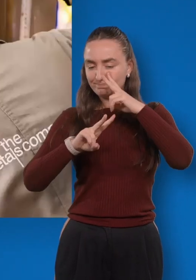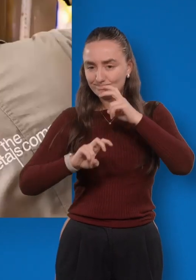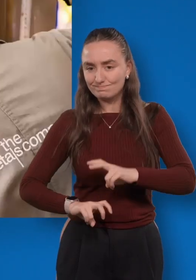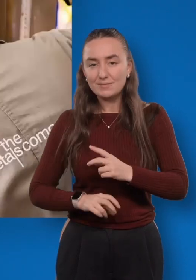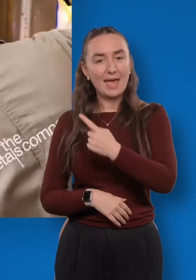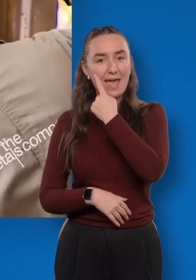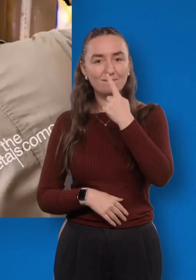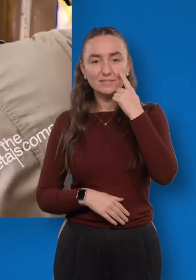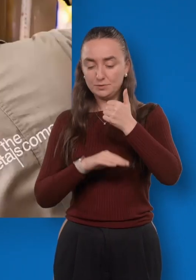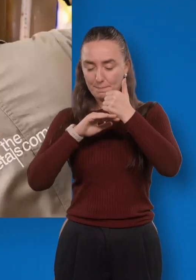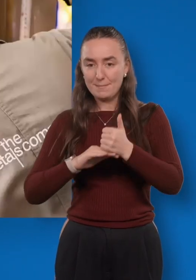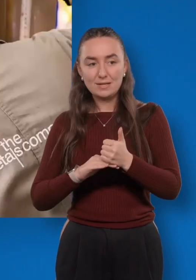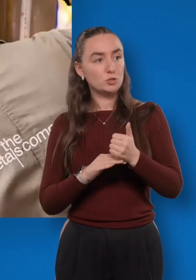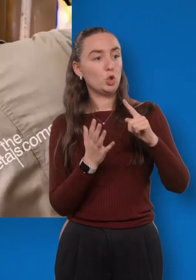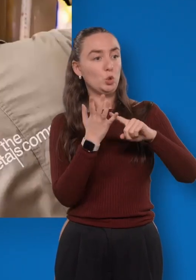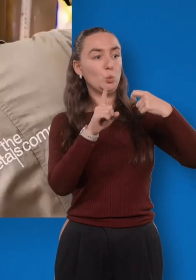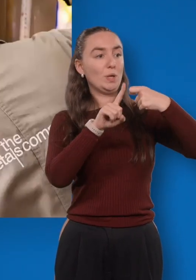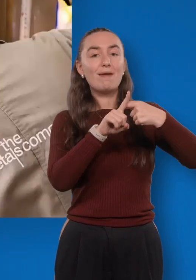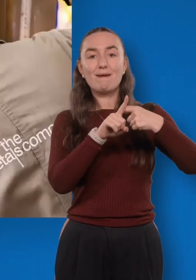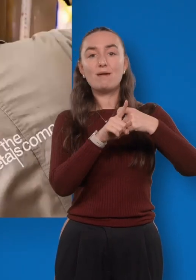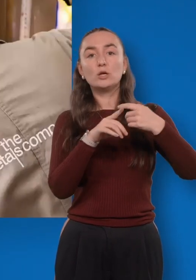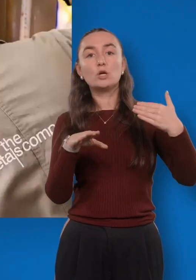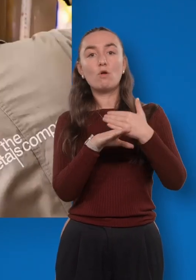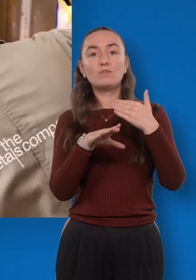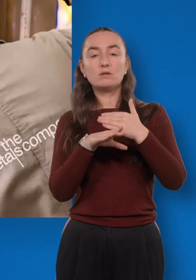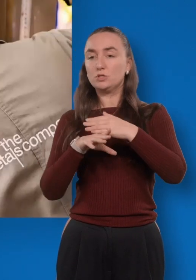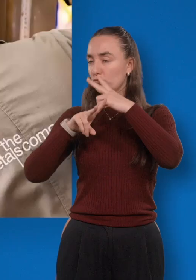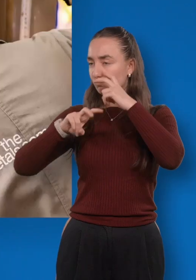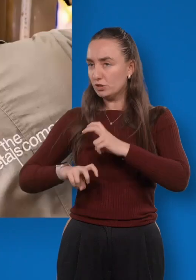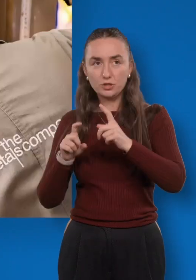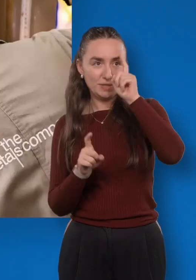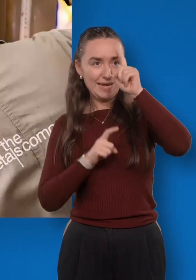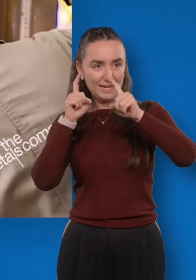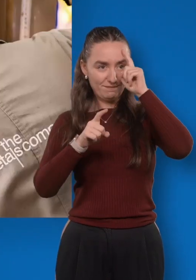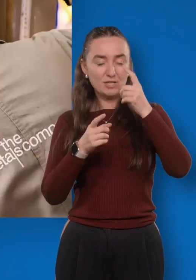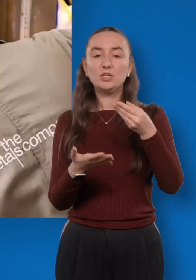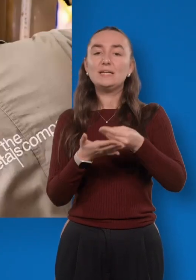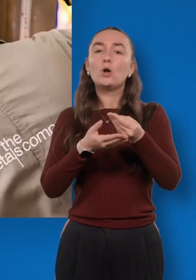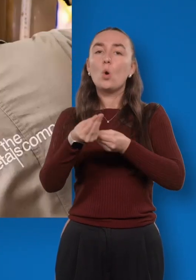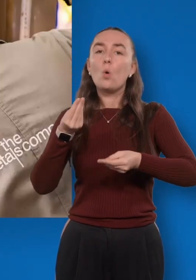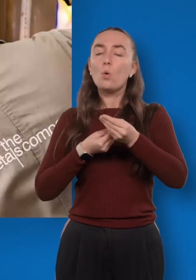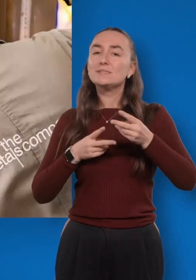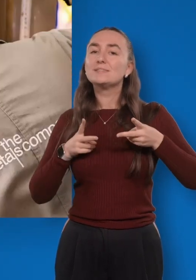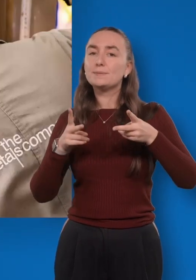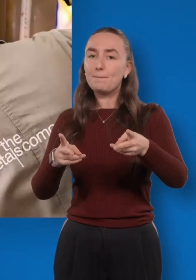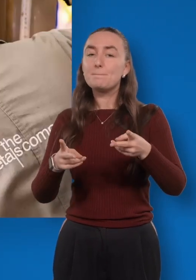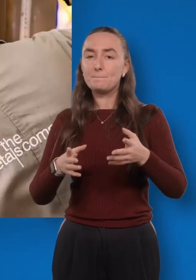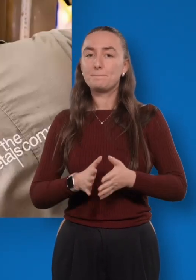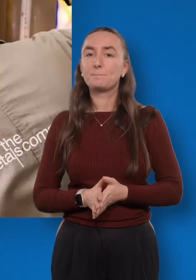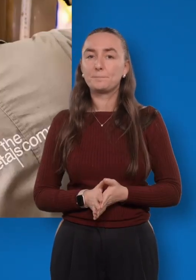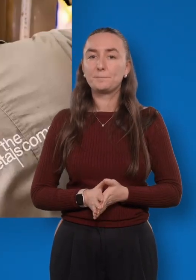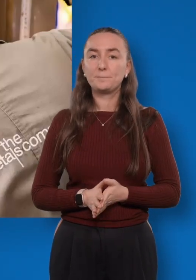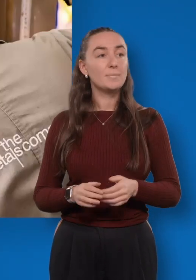careers across the UK research and innovation ecosystem. And if our